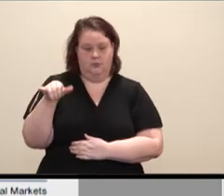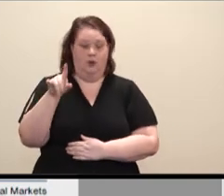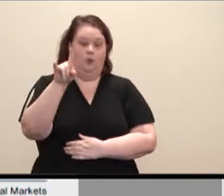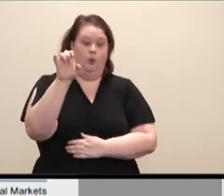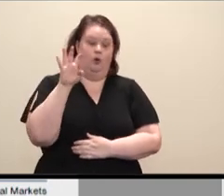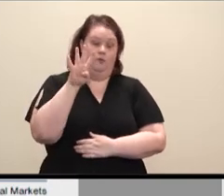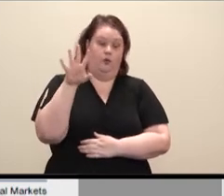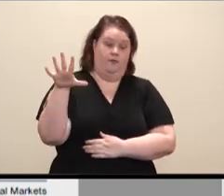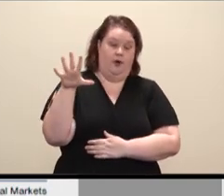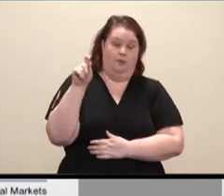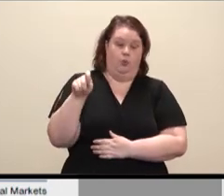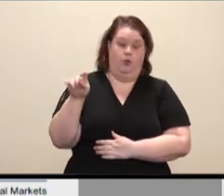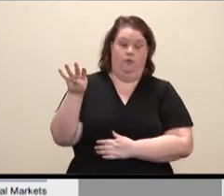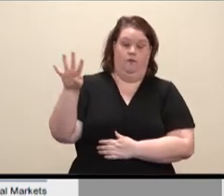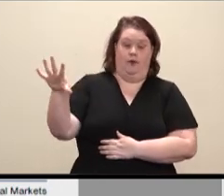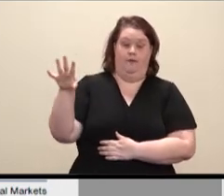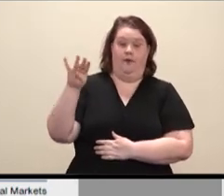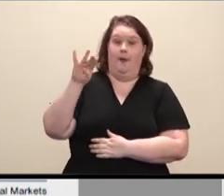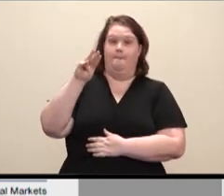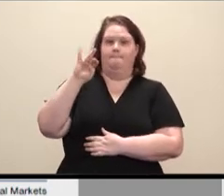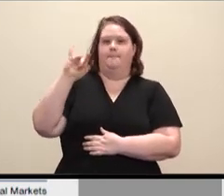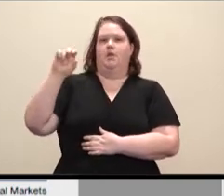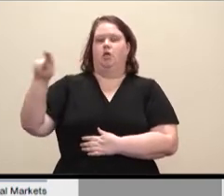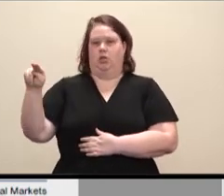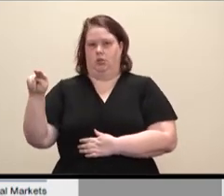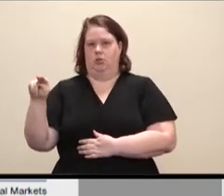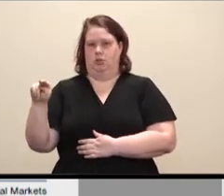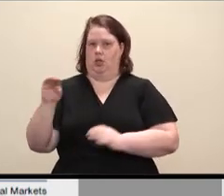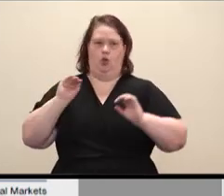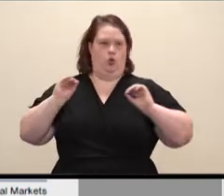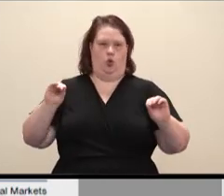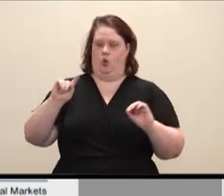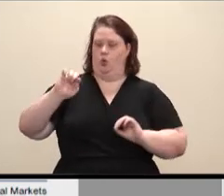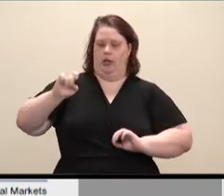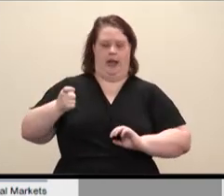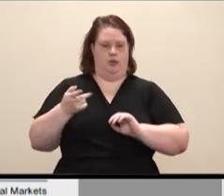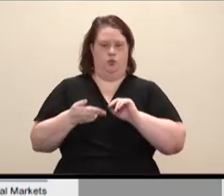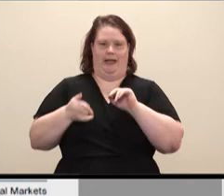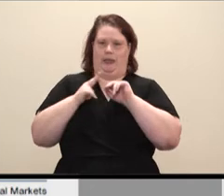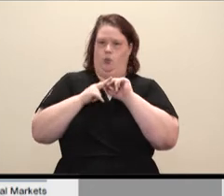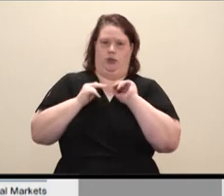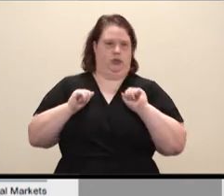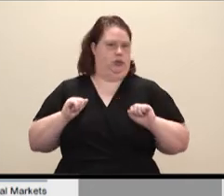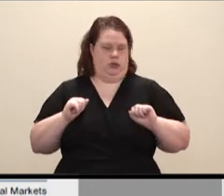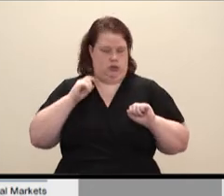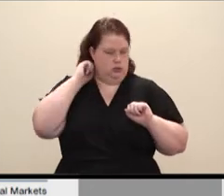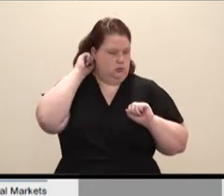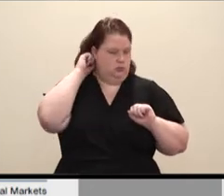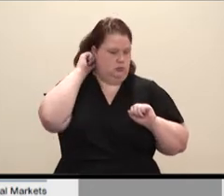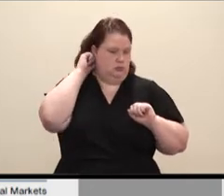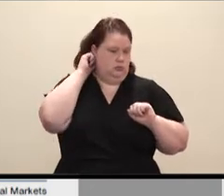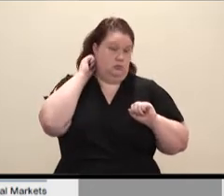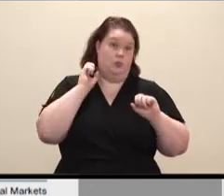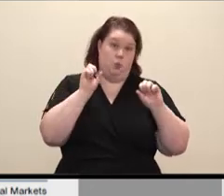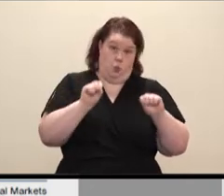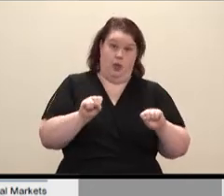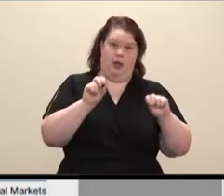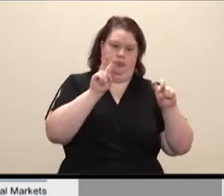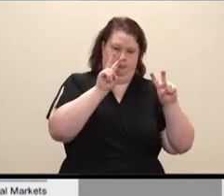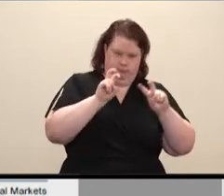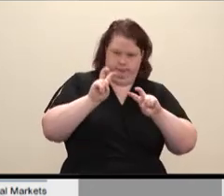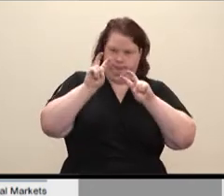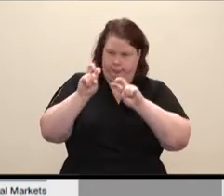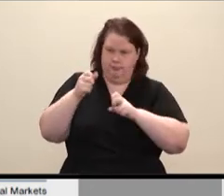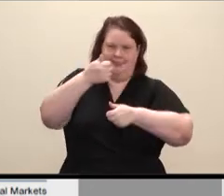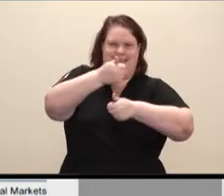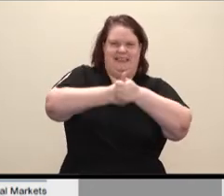$145.45 million, which is the no tax rate increase. And so we could walk through page by page, and you could see